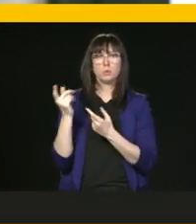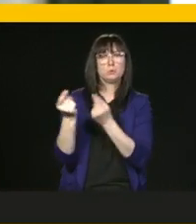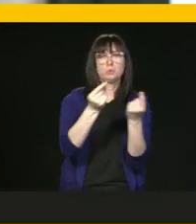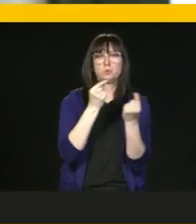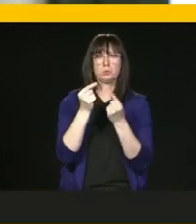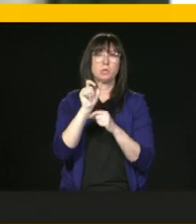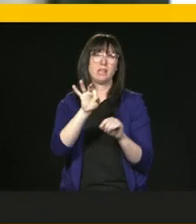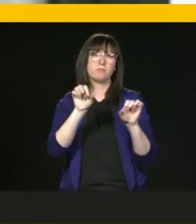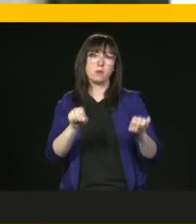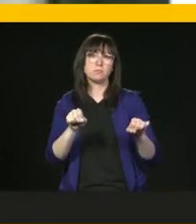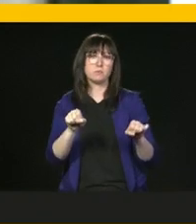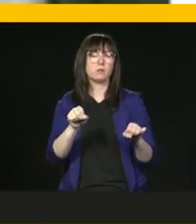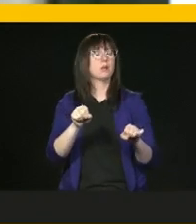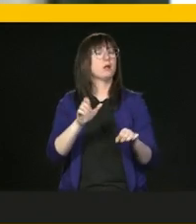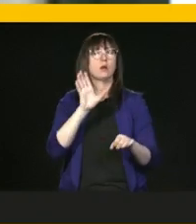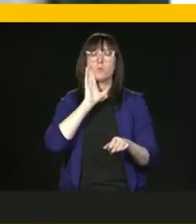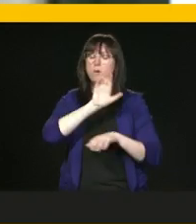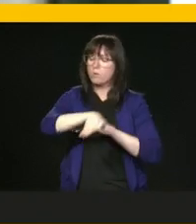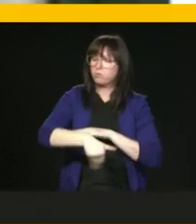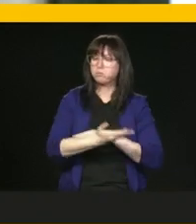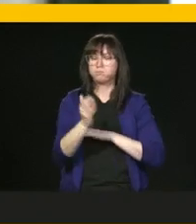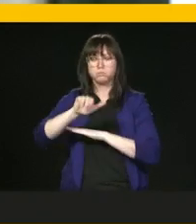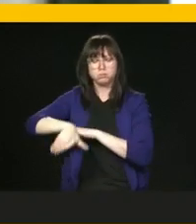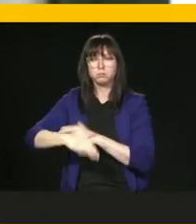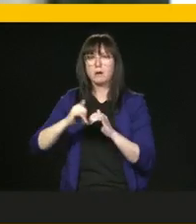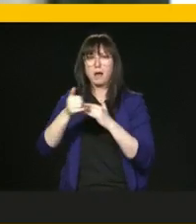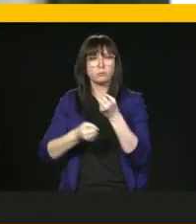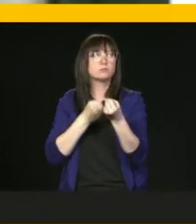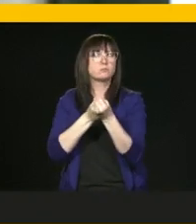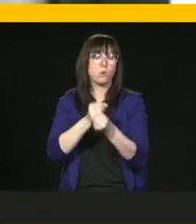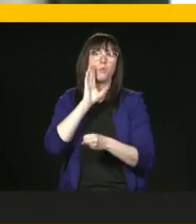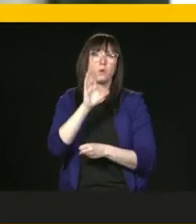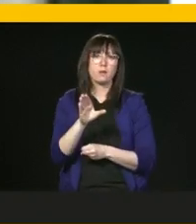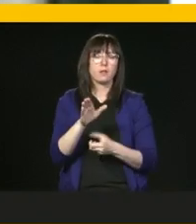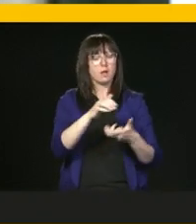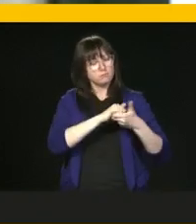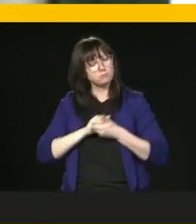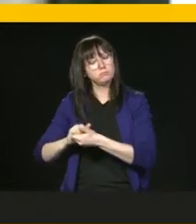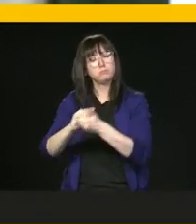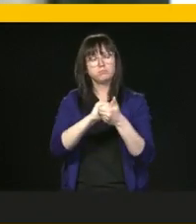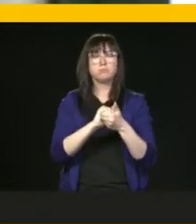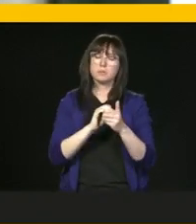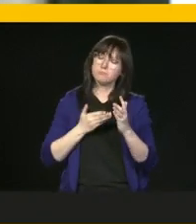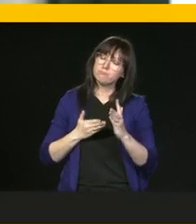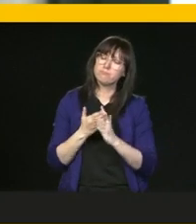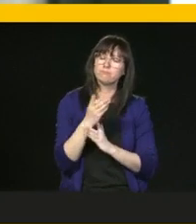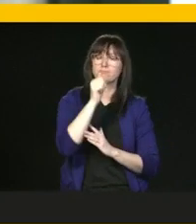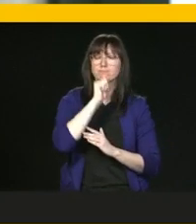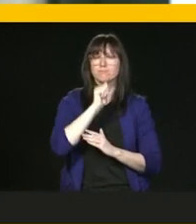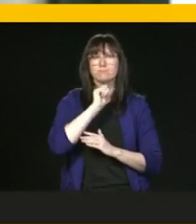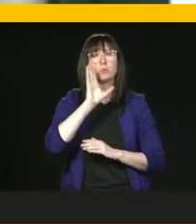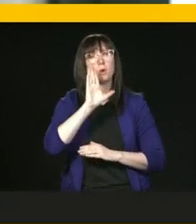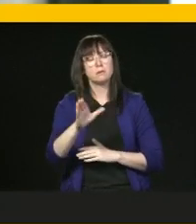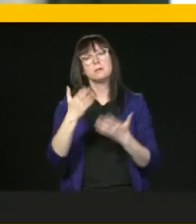work all the time to protect you, and together we will come through this. Thank you very much.